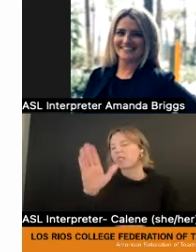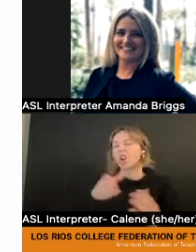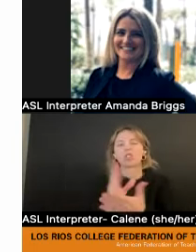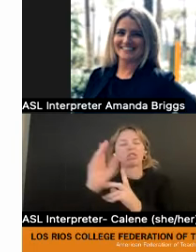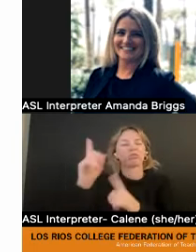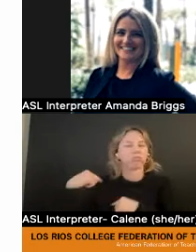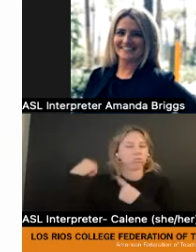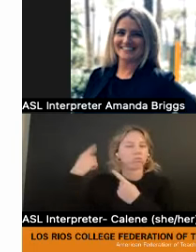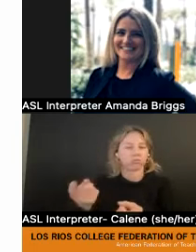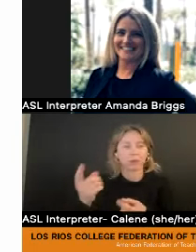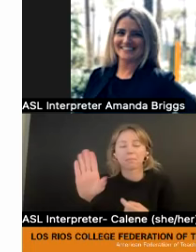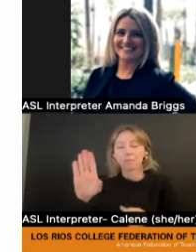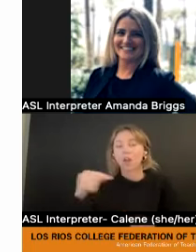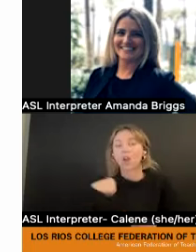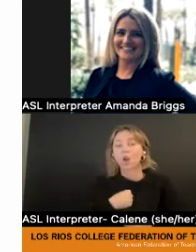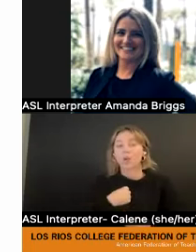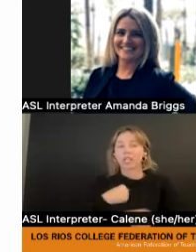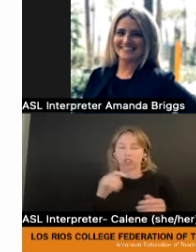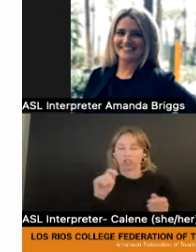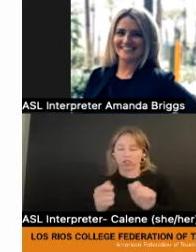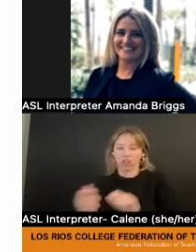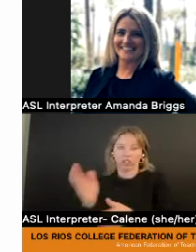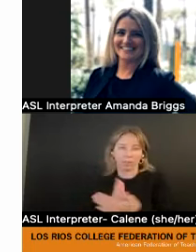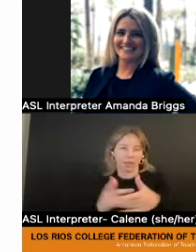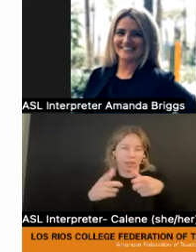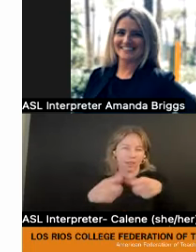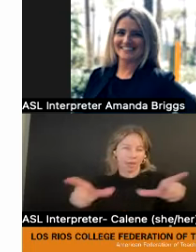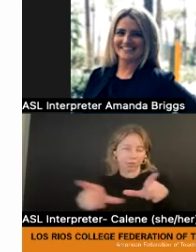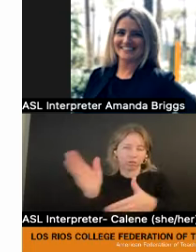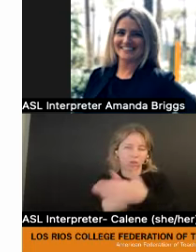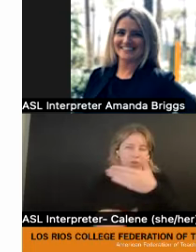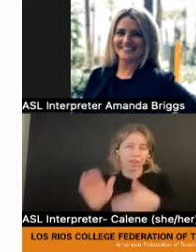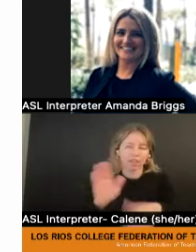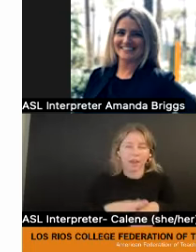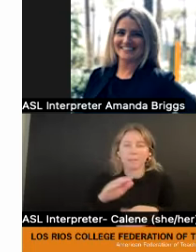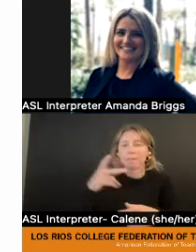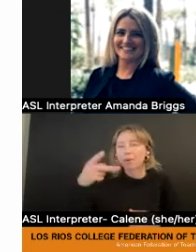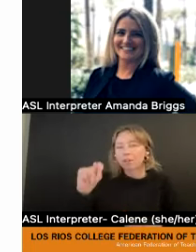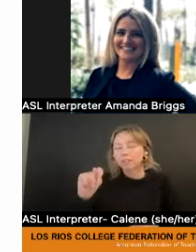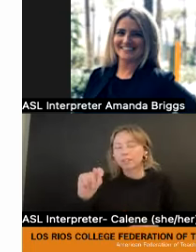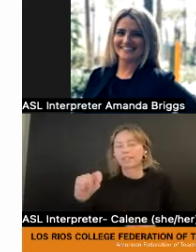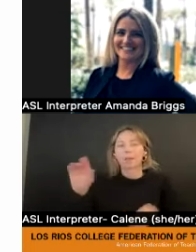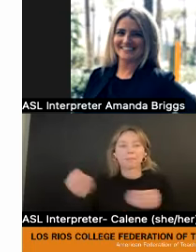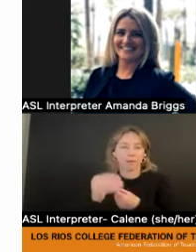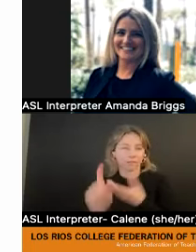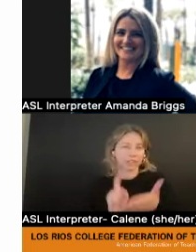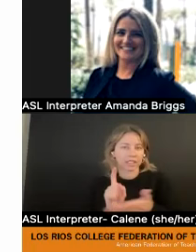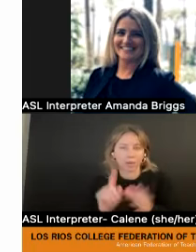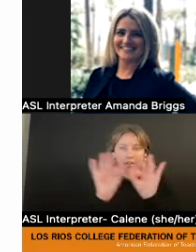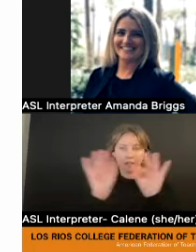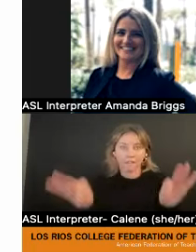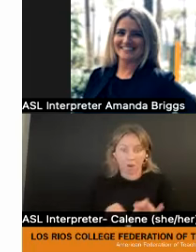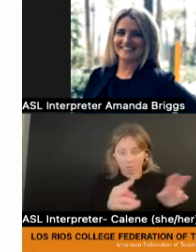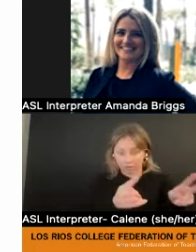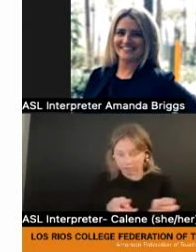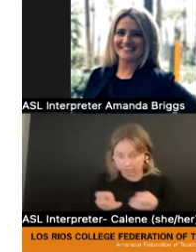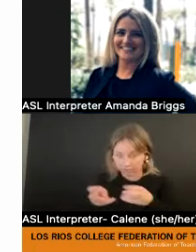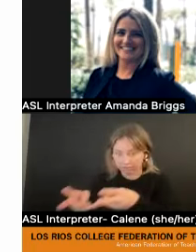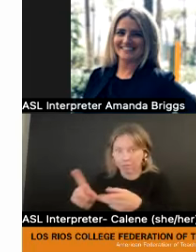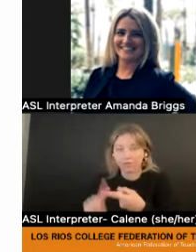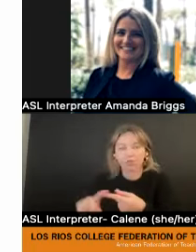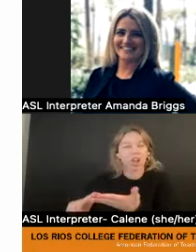literally moved language that was existent in the part-time office hour form into the contract. For whatever reason,